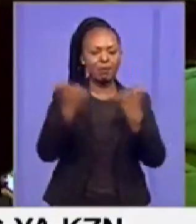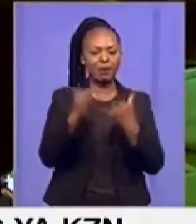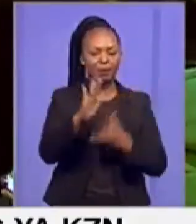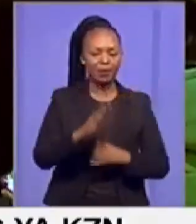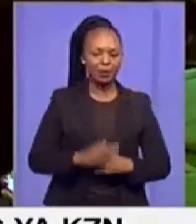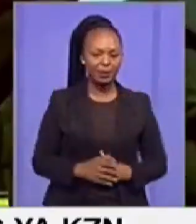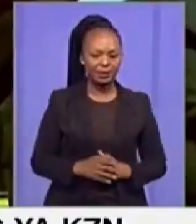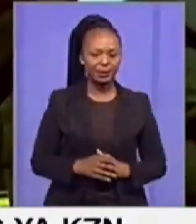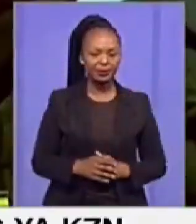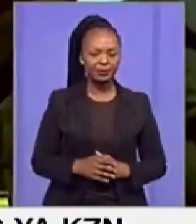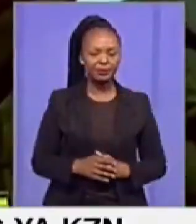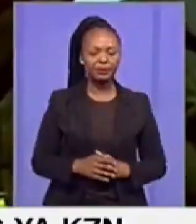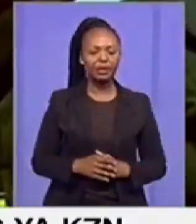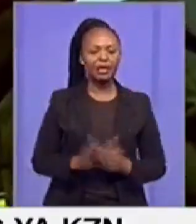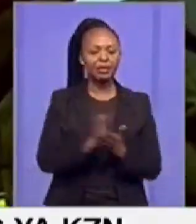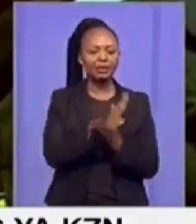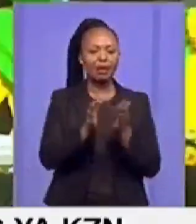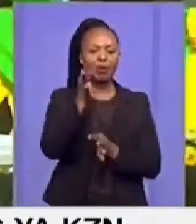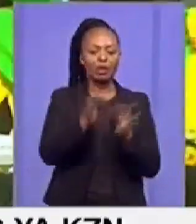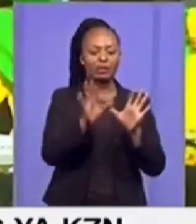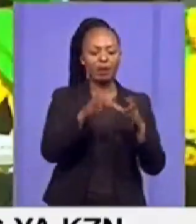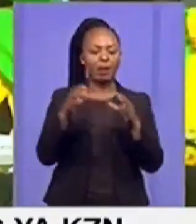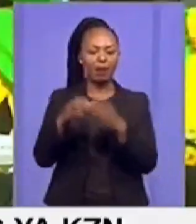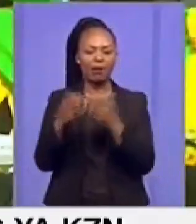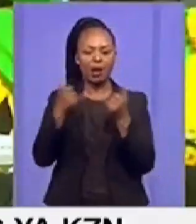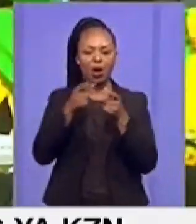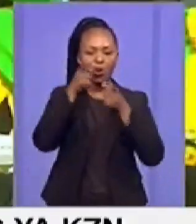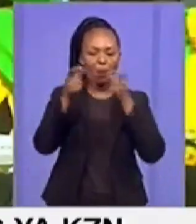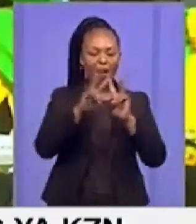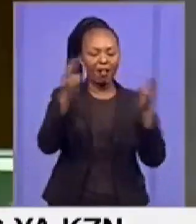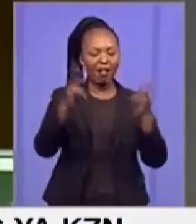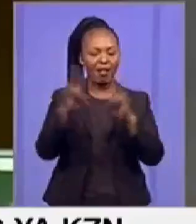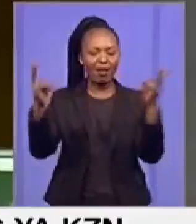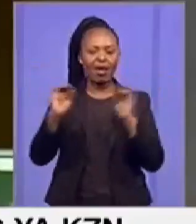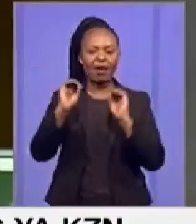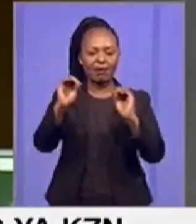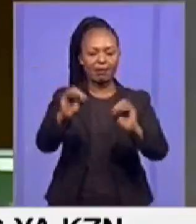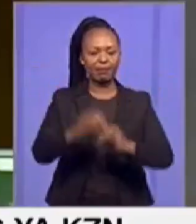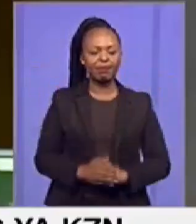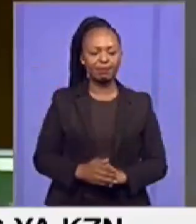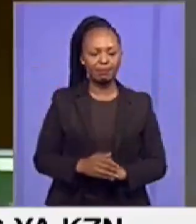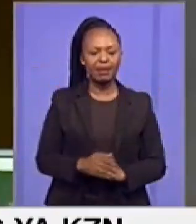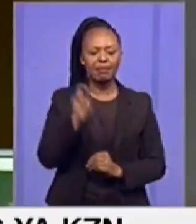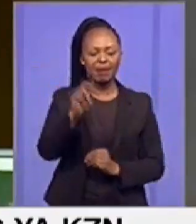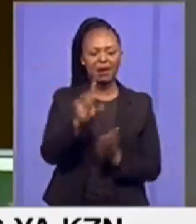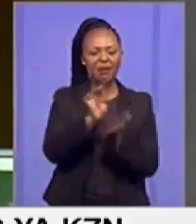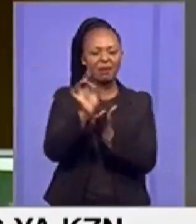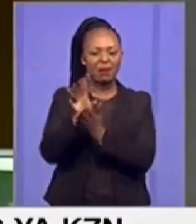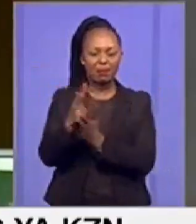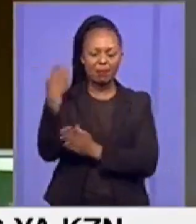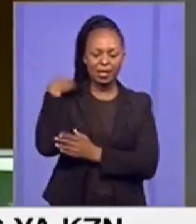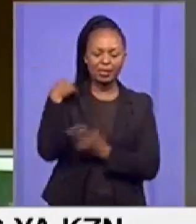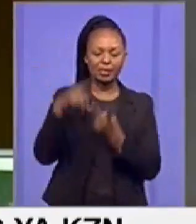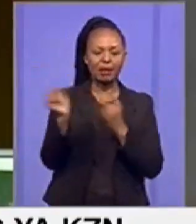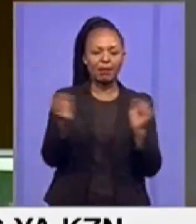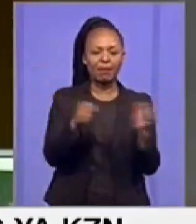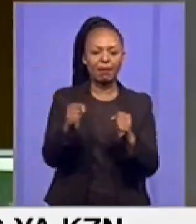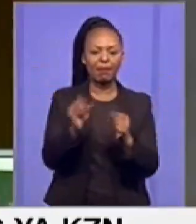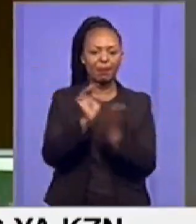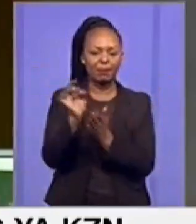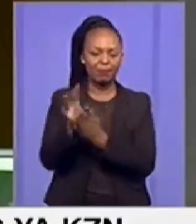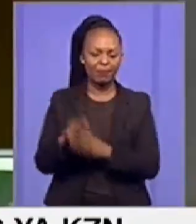motlakase. Mekga ya dipolotiki e bonahetse e na le maikutlo a fapaneng ka ho fetolwa hona ha kabinete ha